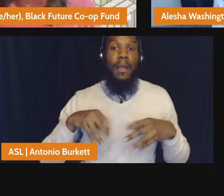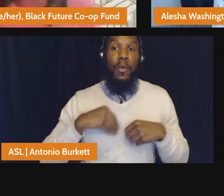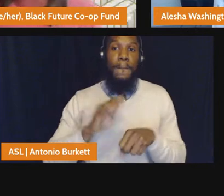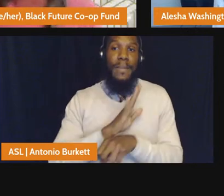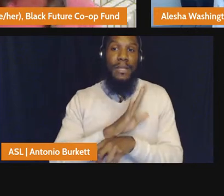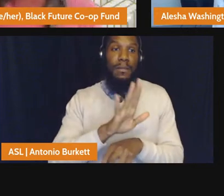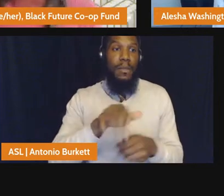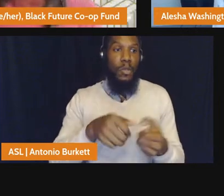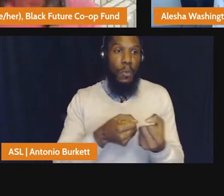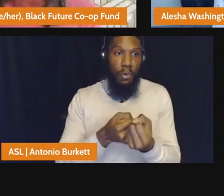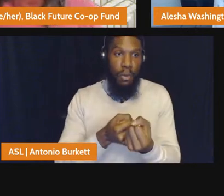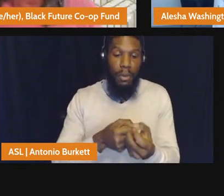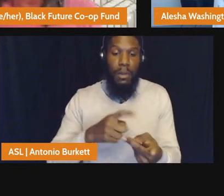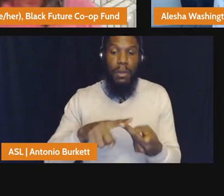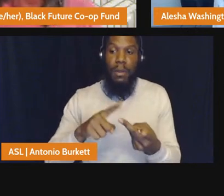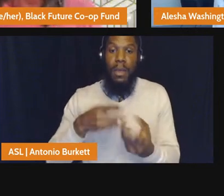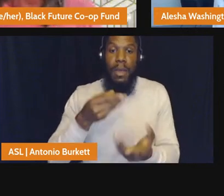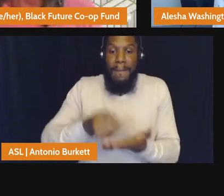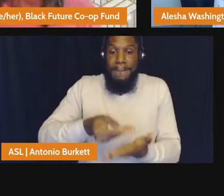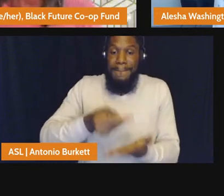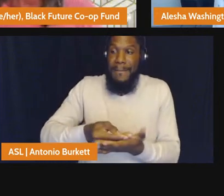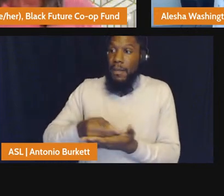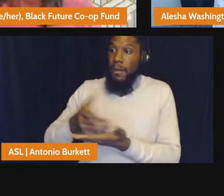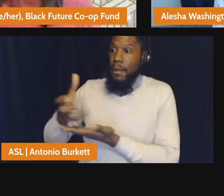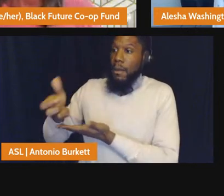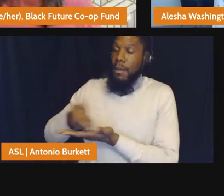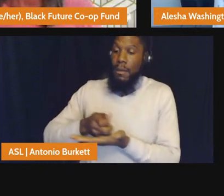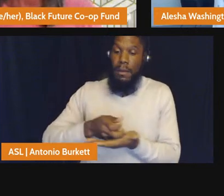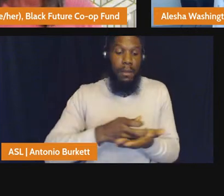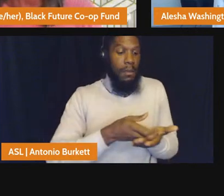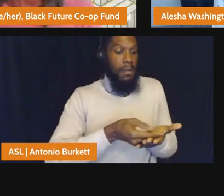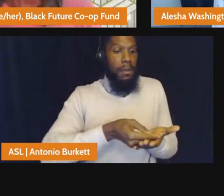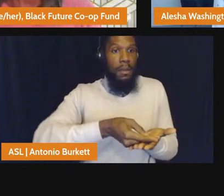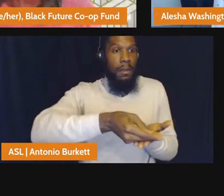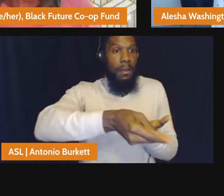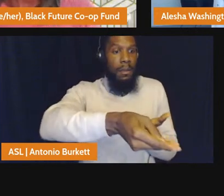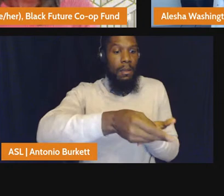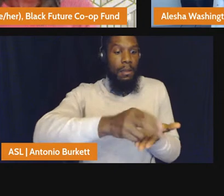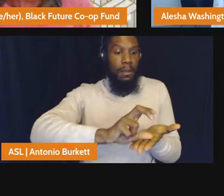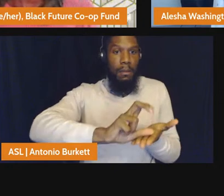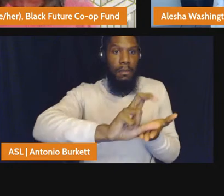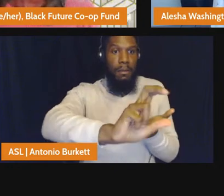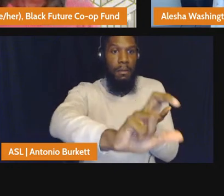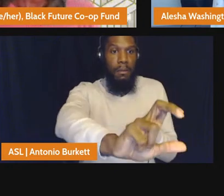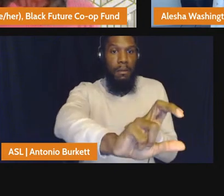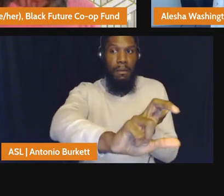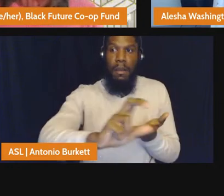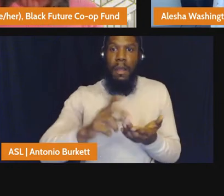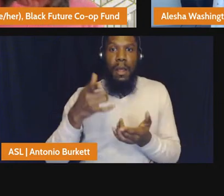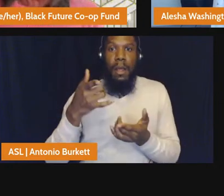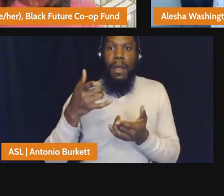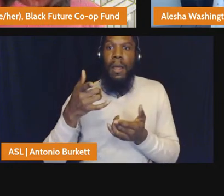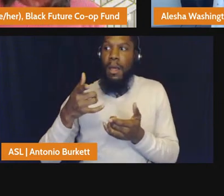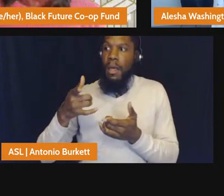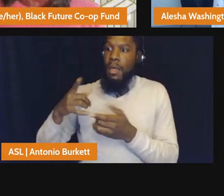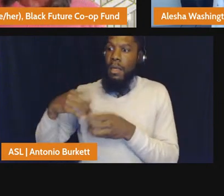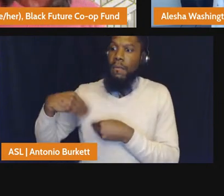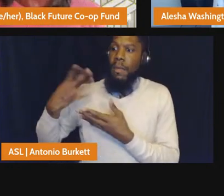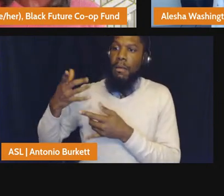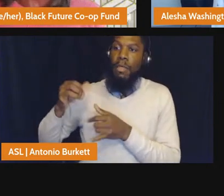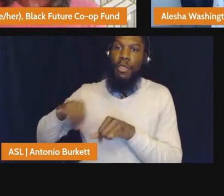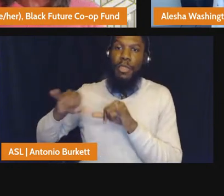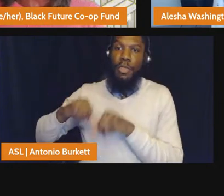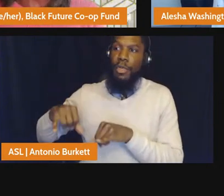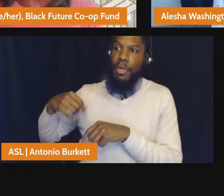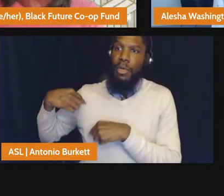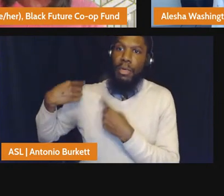putting money into the hands of Black people directly, is something that looks really different than traditional philanthropy that's going through organizations and funding,